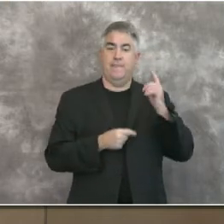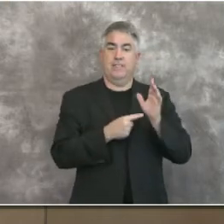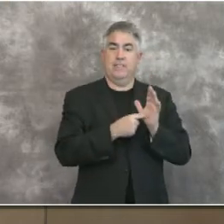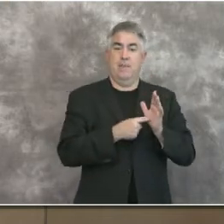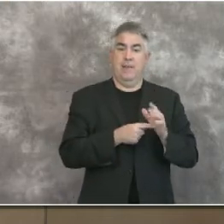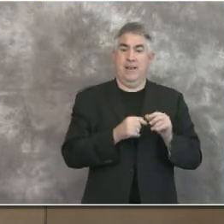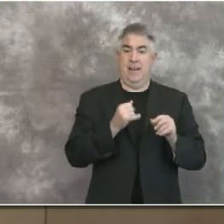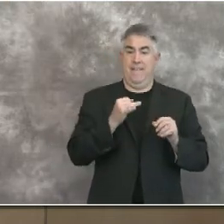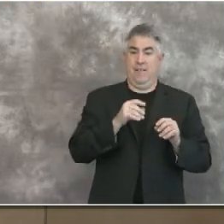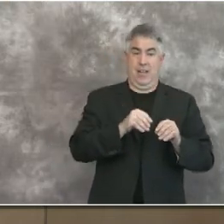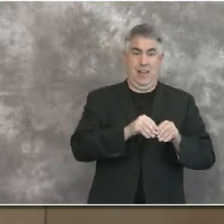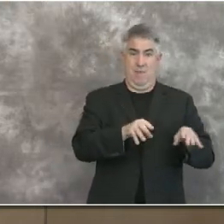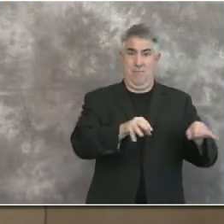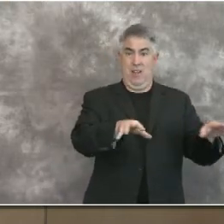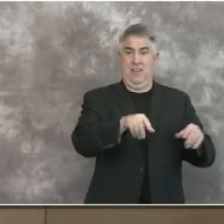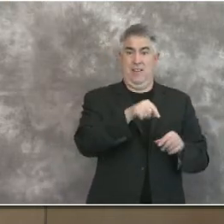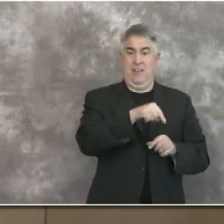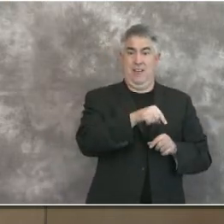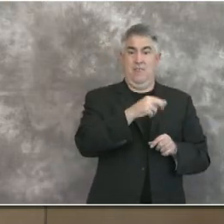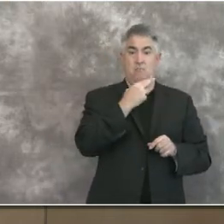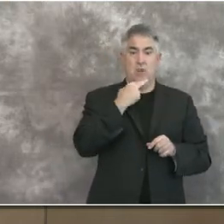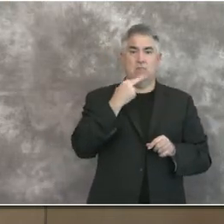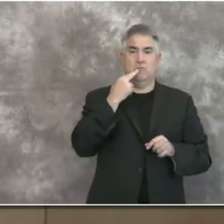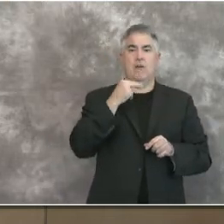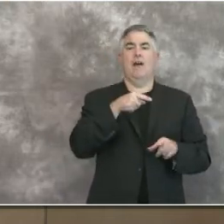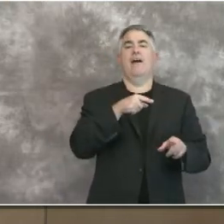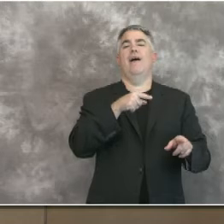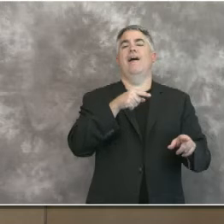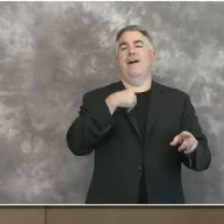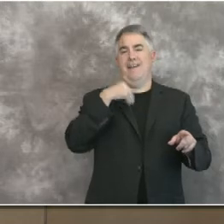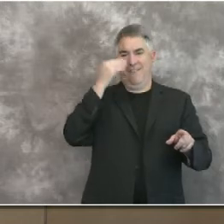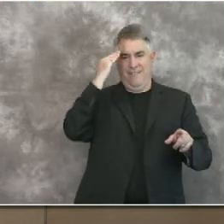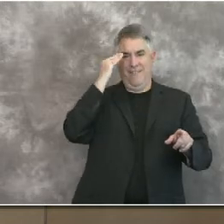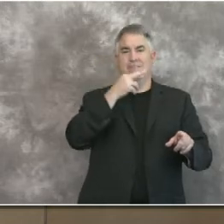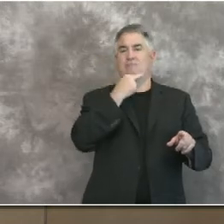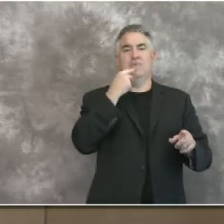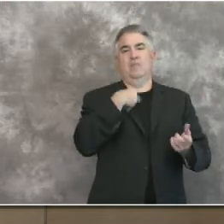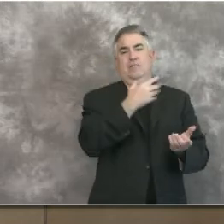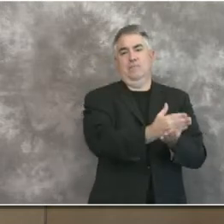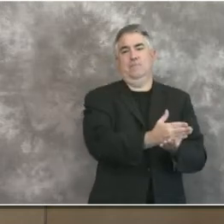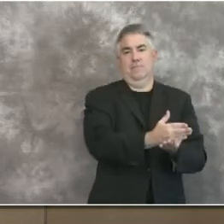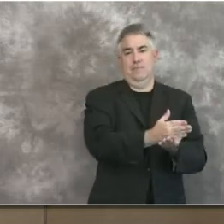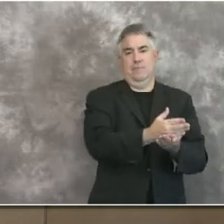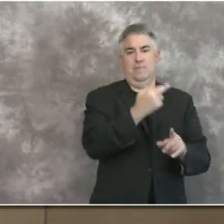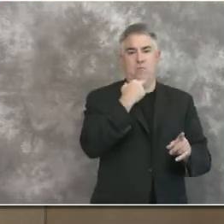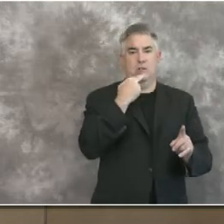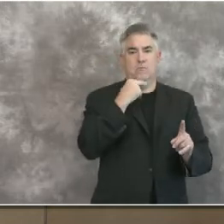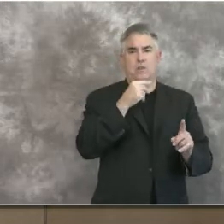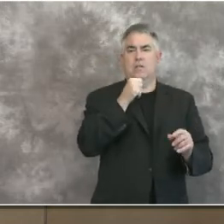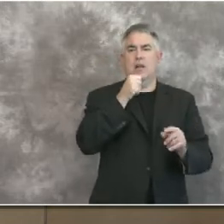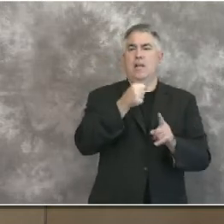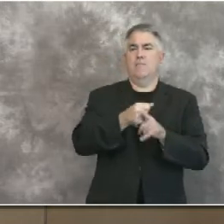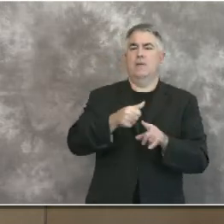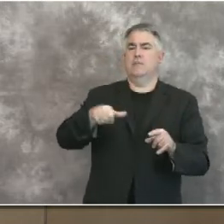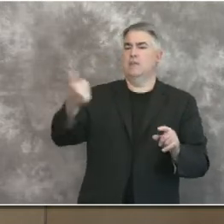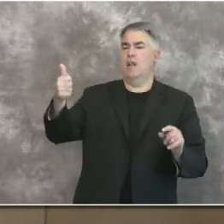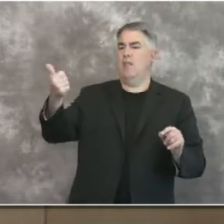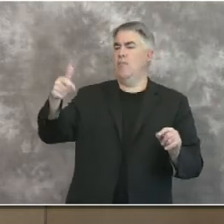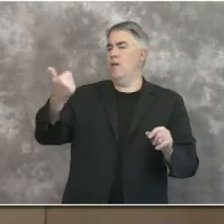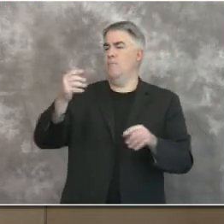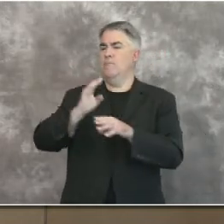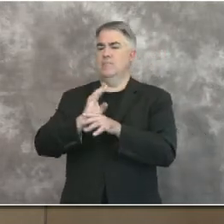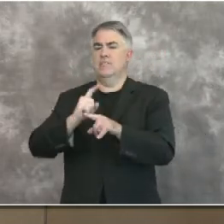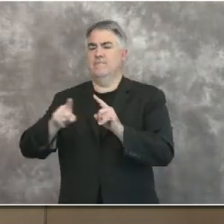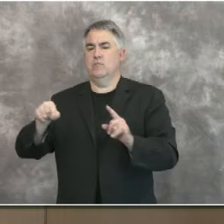all of the outbreaks are in restaurants, we will look at those restaurants, not impact the entire restaurant industry. So